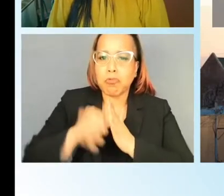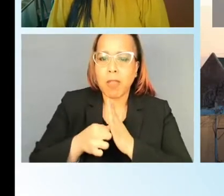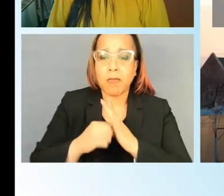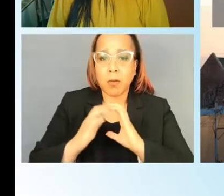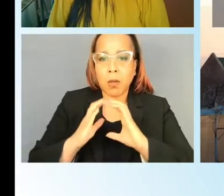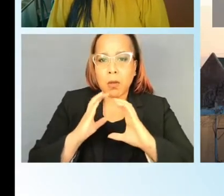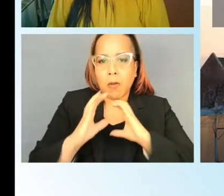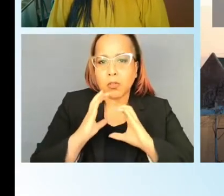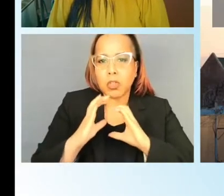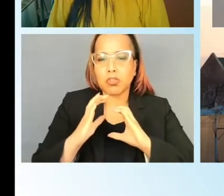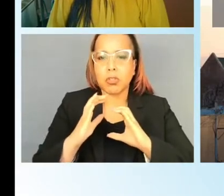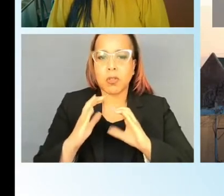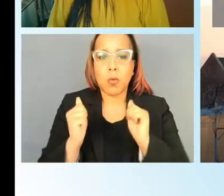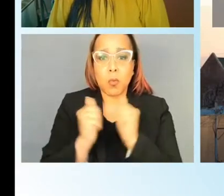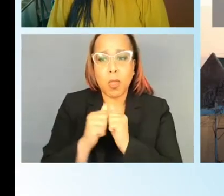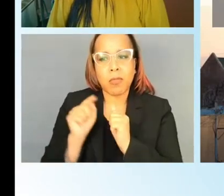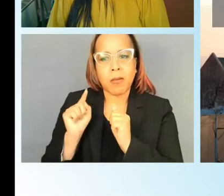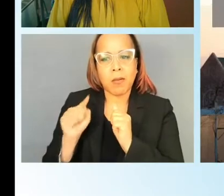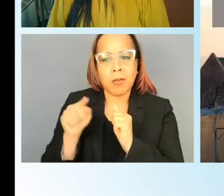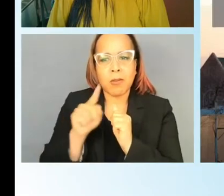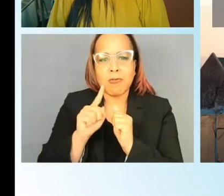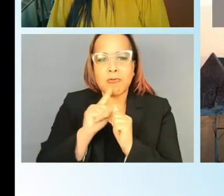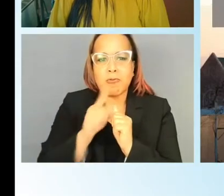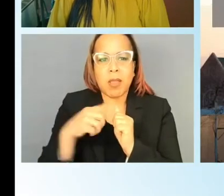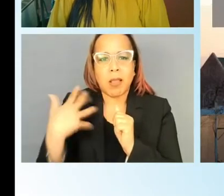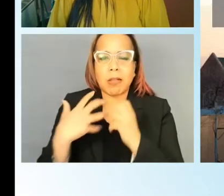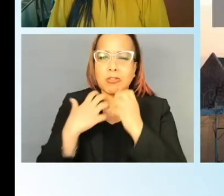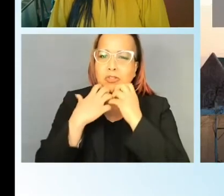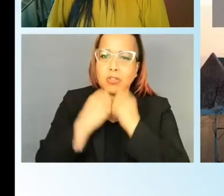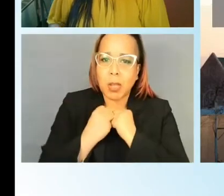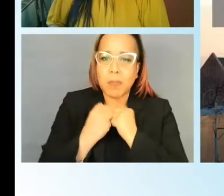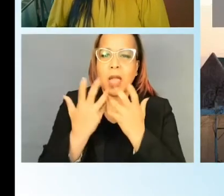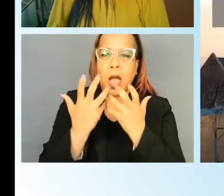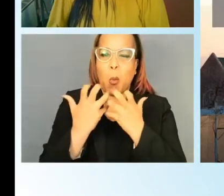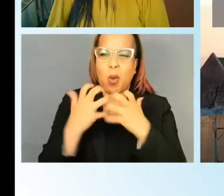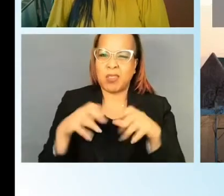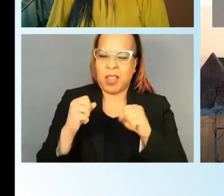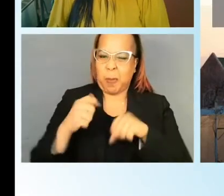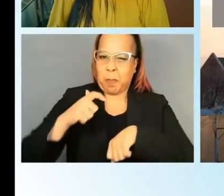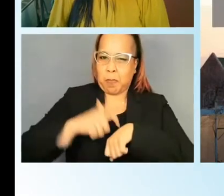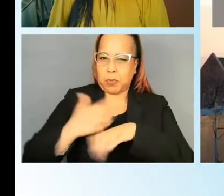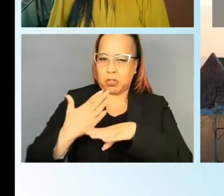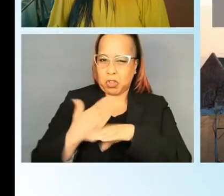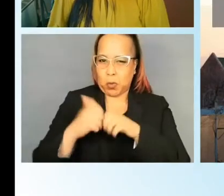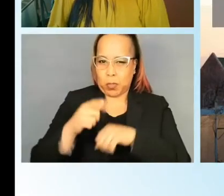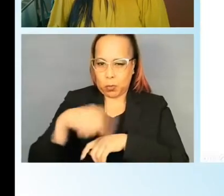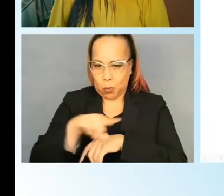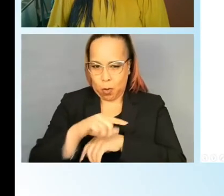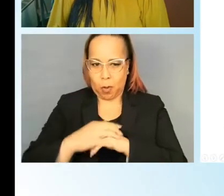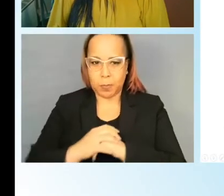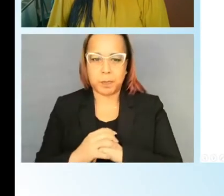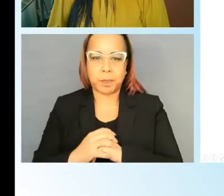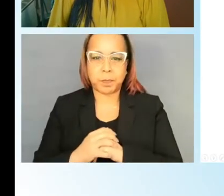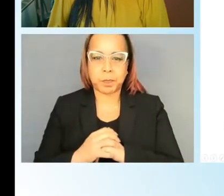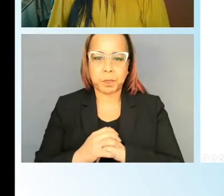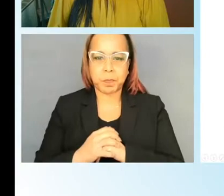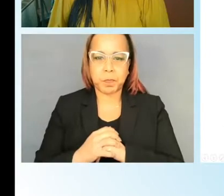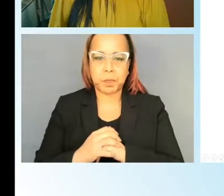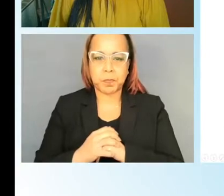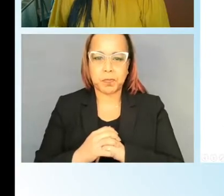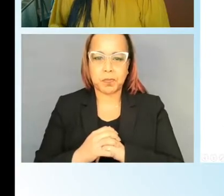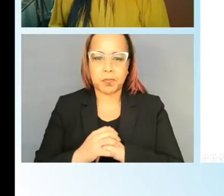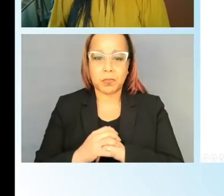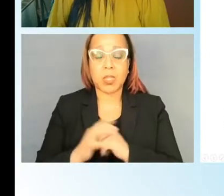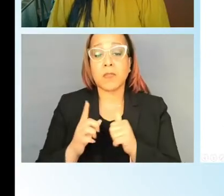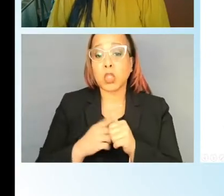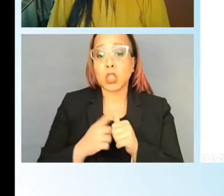conversations with some real nuggets and some real gems that I just want to take a moment to share with you all. The first